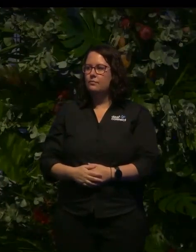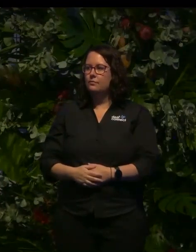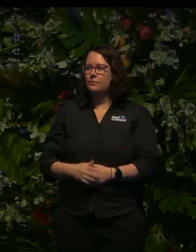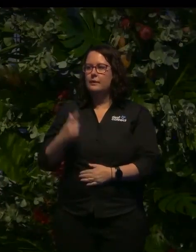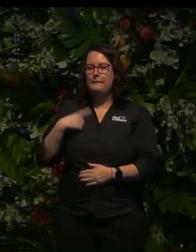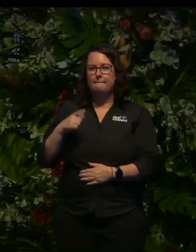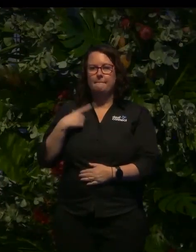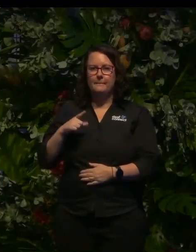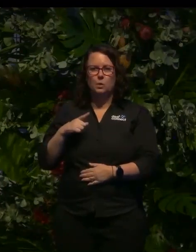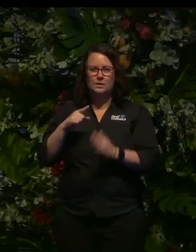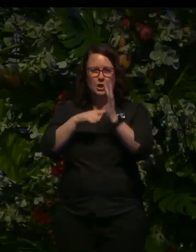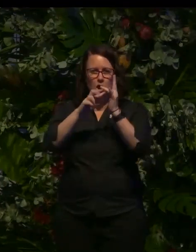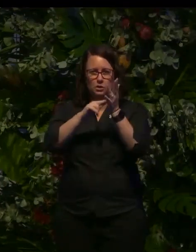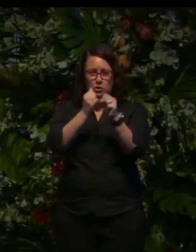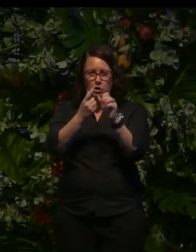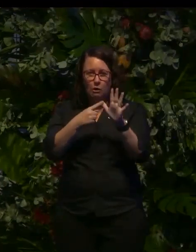the, Tonga is so small, it's only